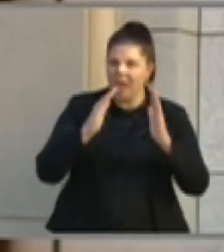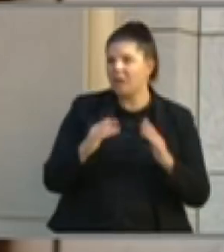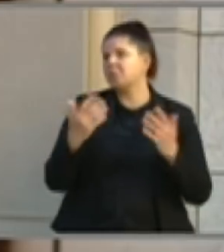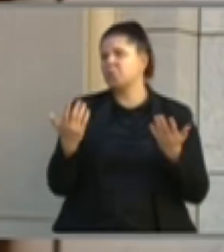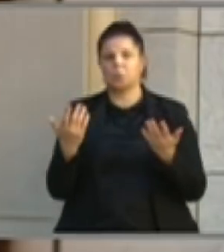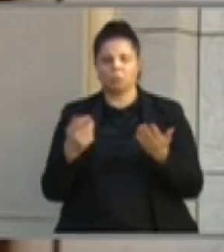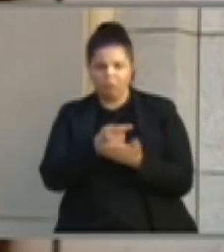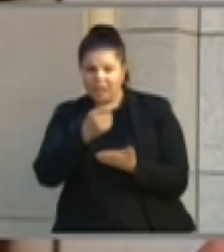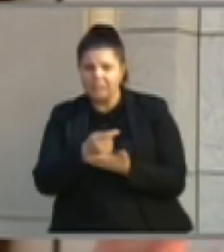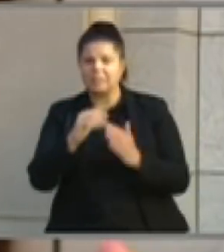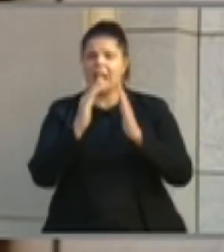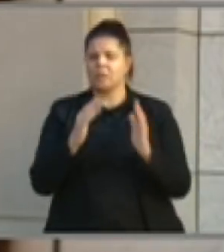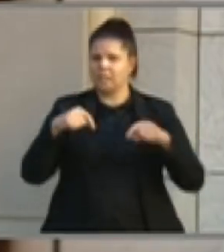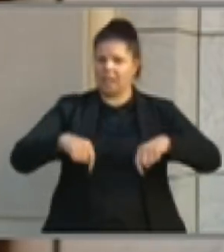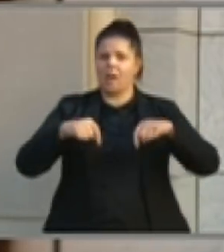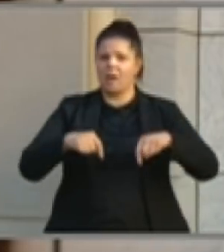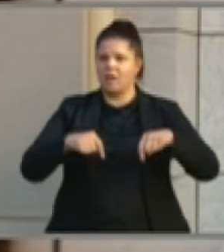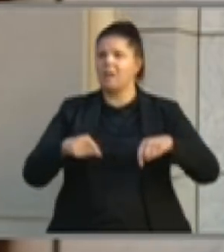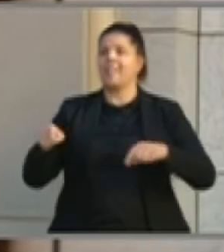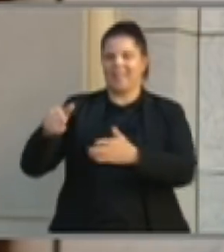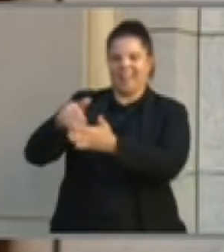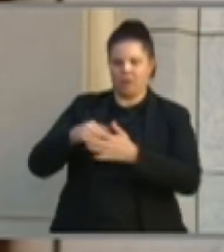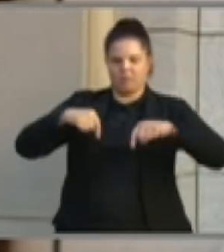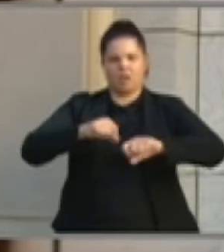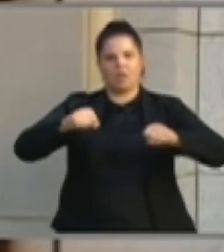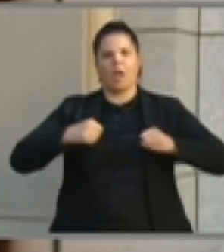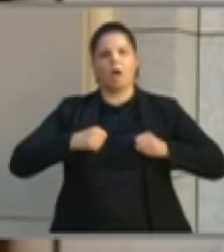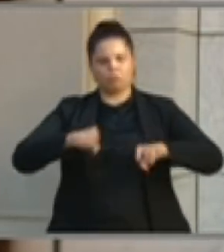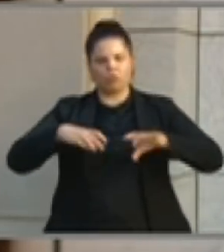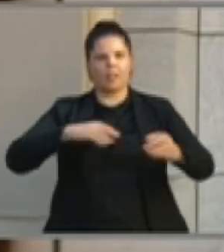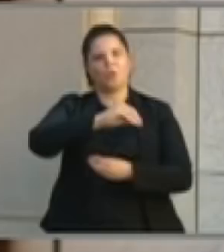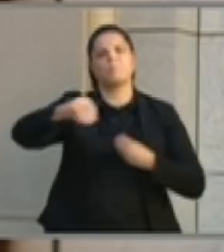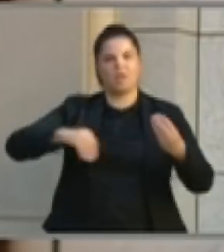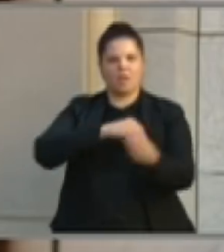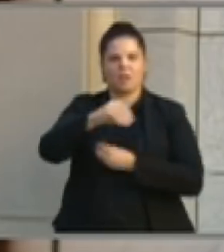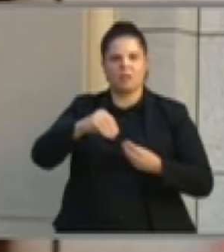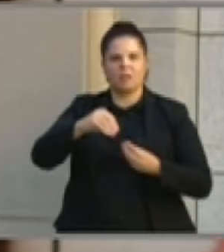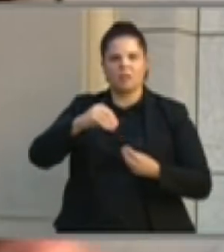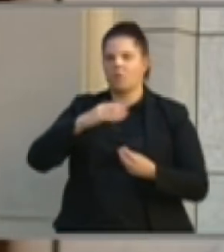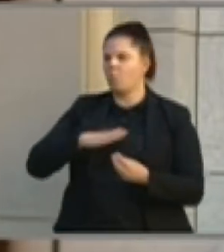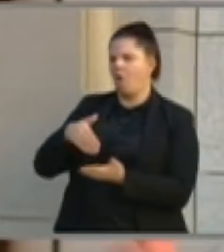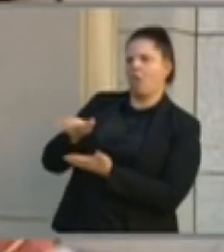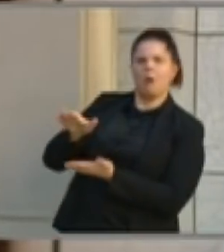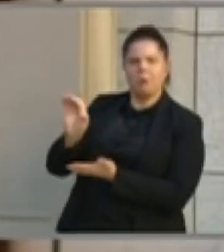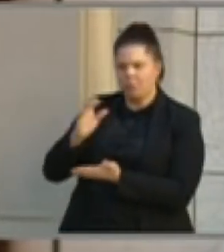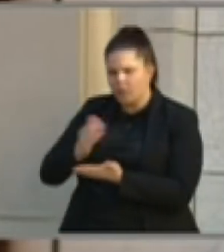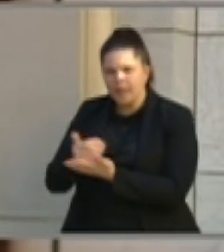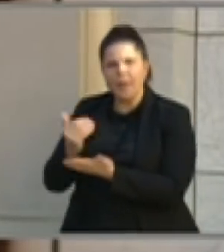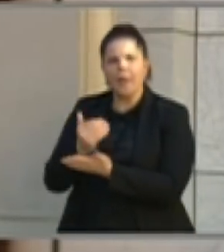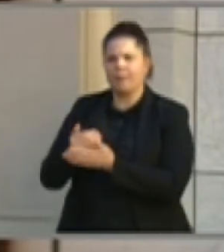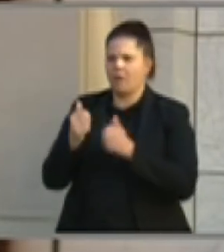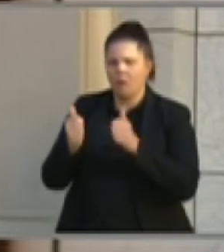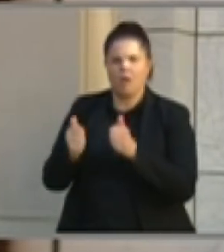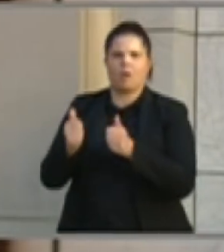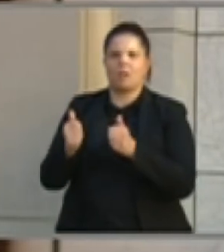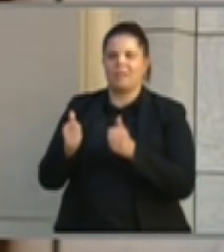and they're part of an ongoing economy in Australia. And so we're about keeping them part of that economy because they're part of what happens on the other